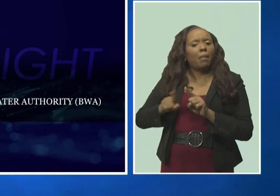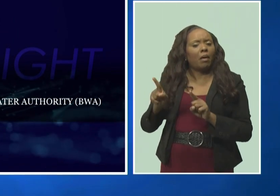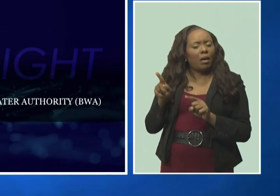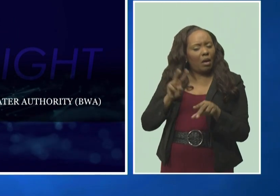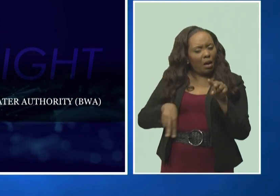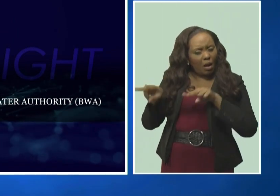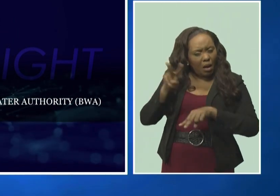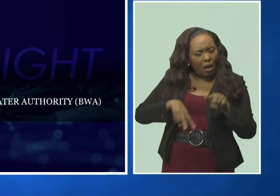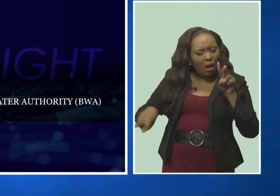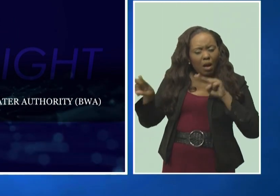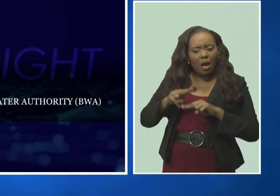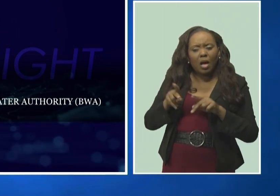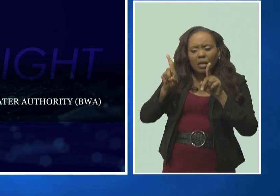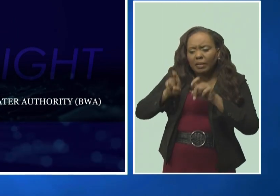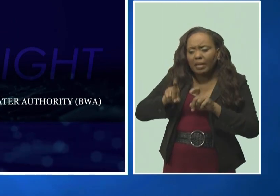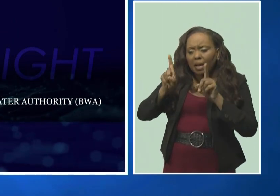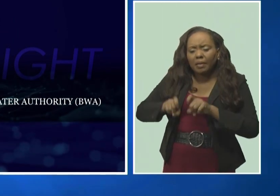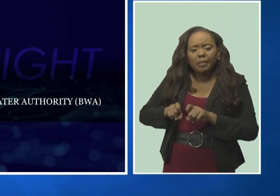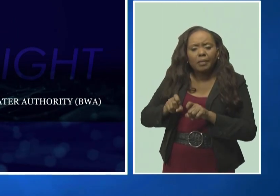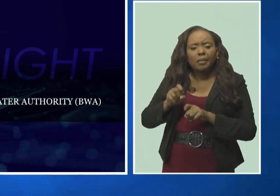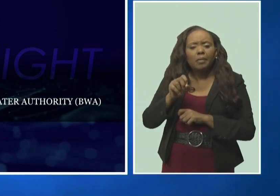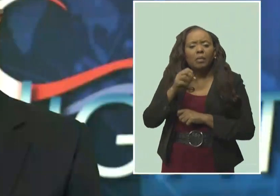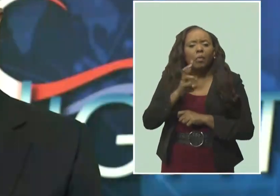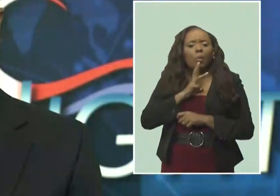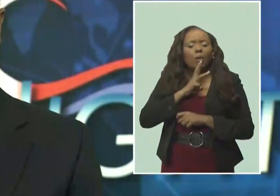so we're constantly taking samples of the water.